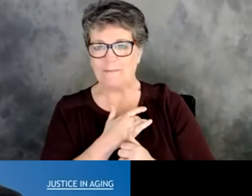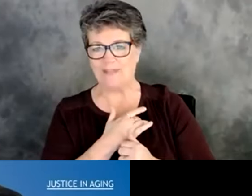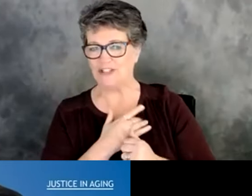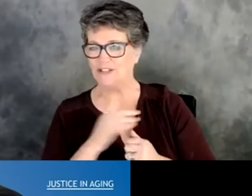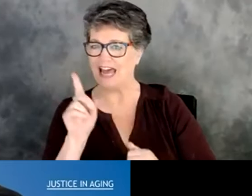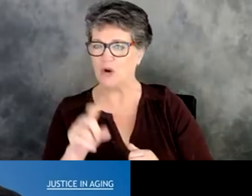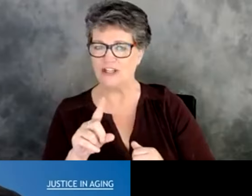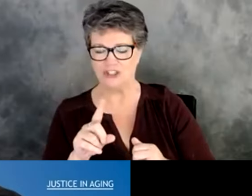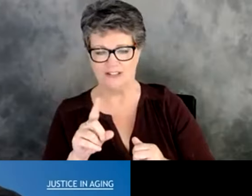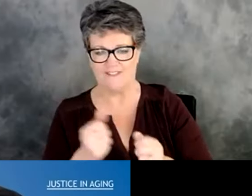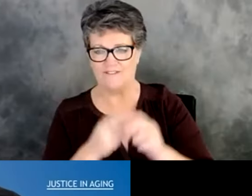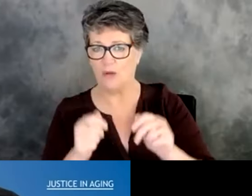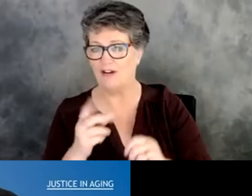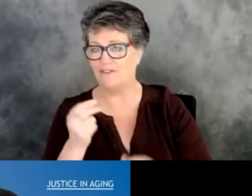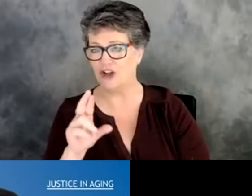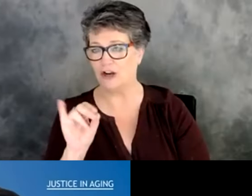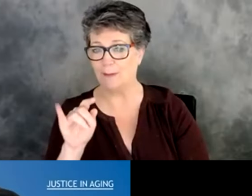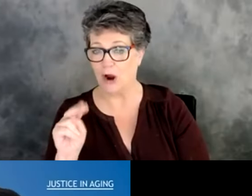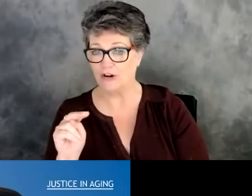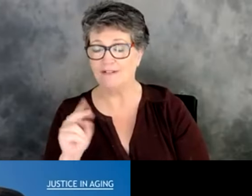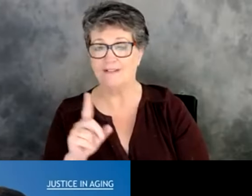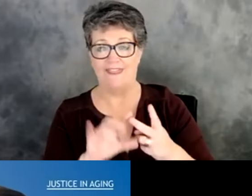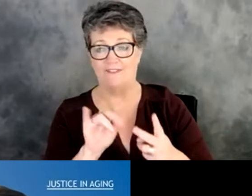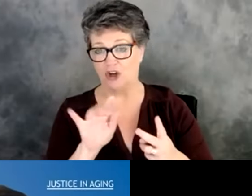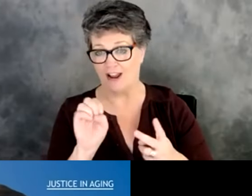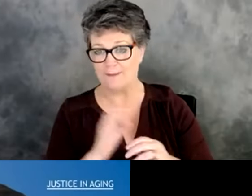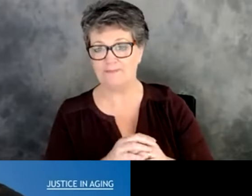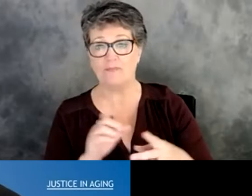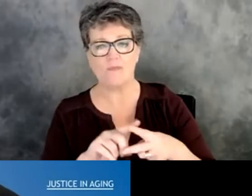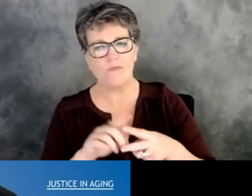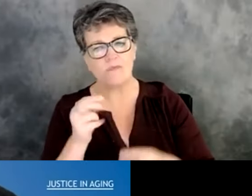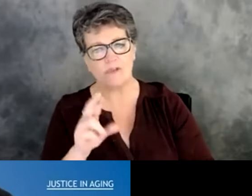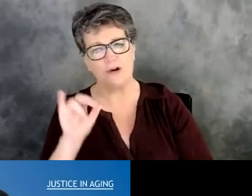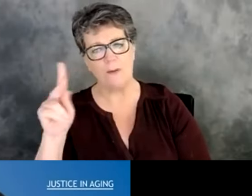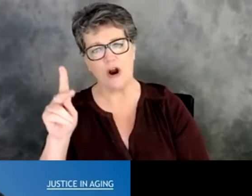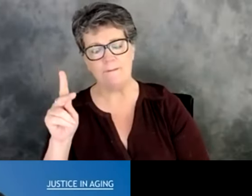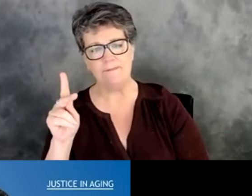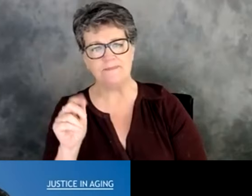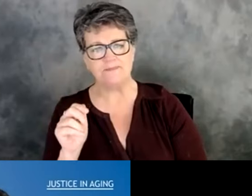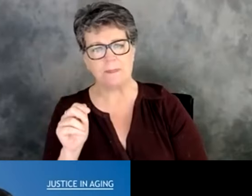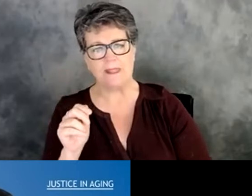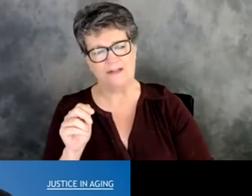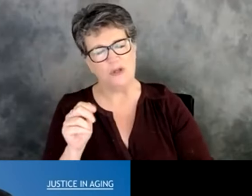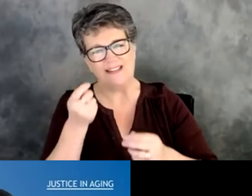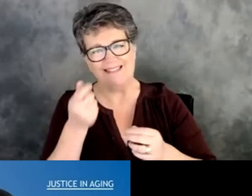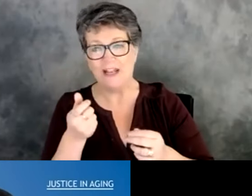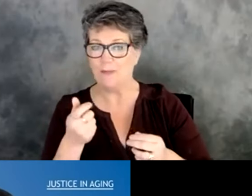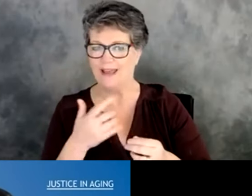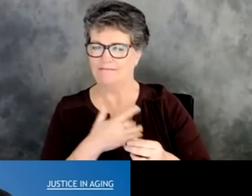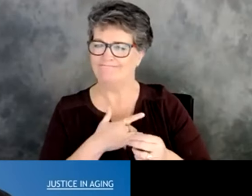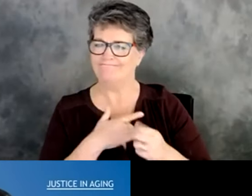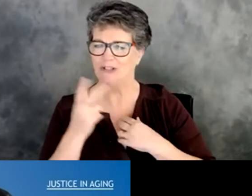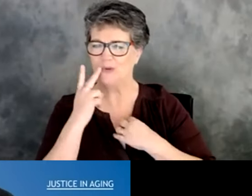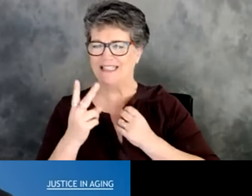question, a follow-up question for Dr. Mark, and also a follow-up question for Connie. Dr. Mark, I was a little bit heartened, I guess, to see that